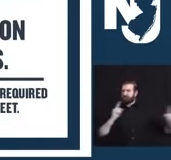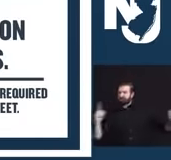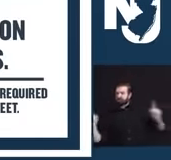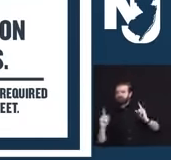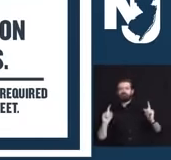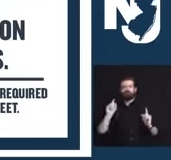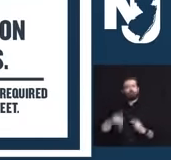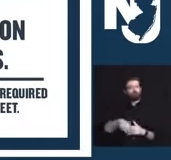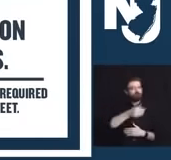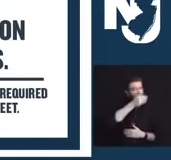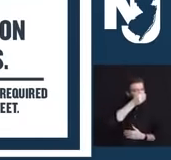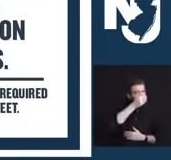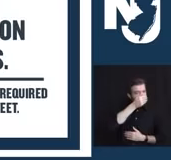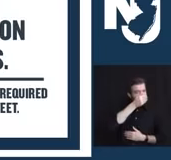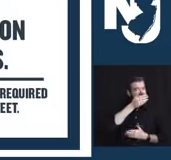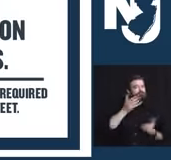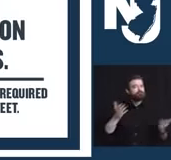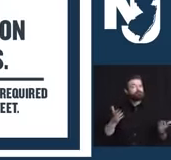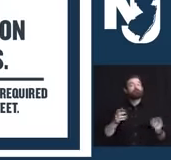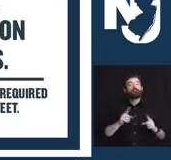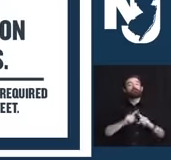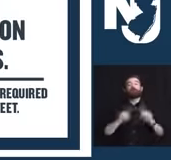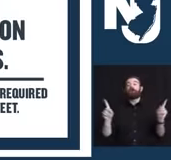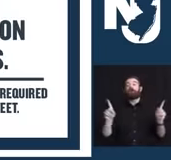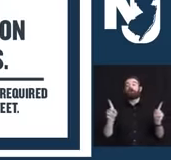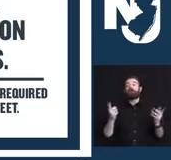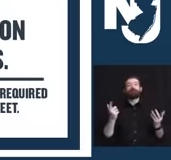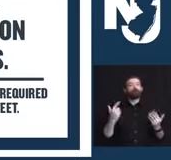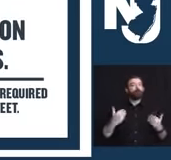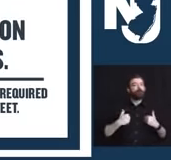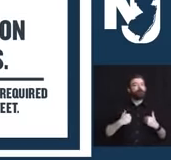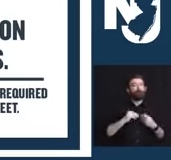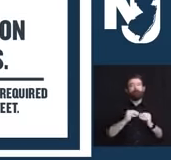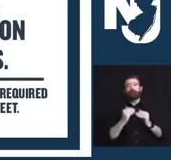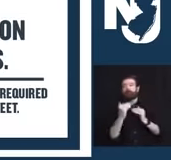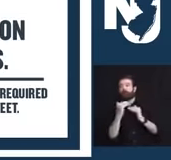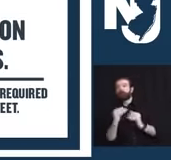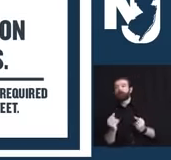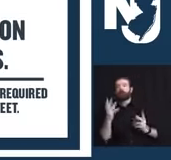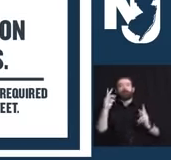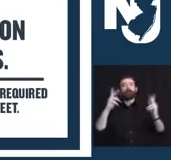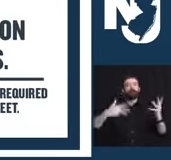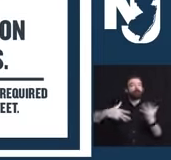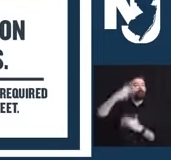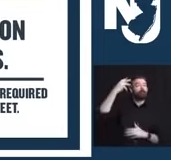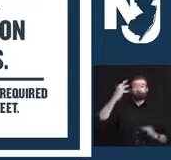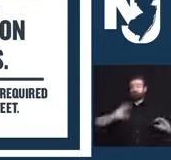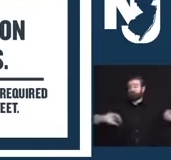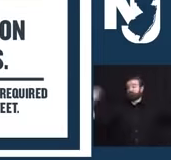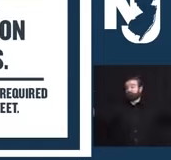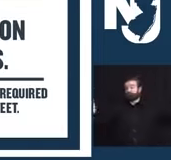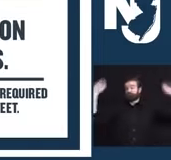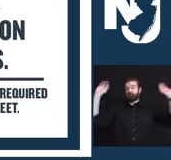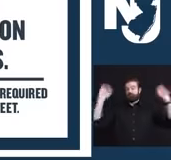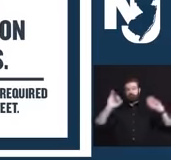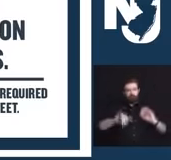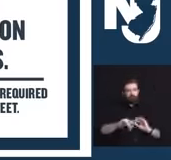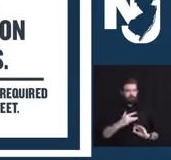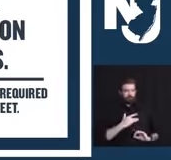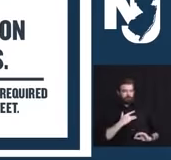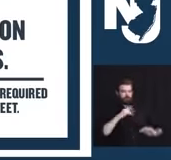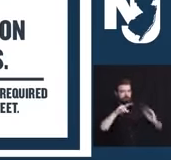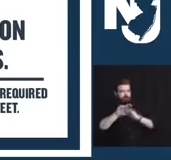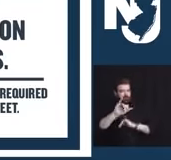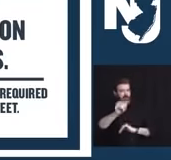will remain in place. This means that the events that we all associate with a summer, from fireworks displays